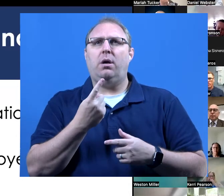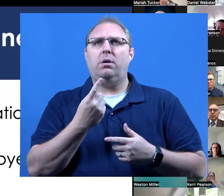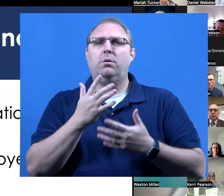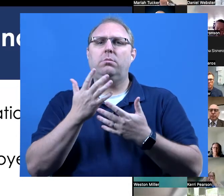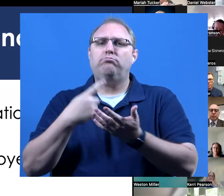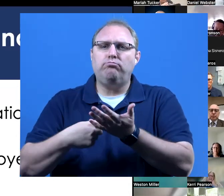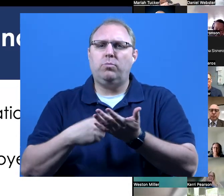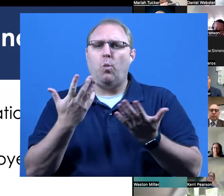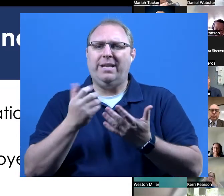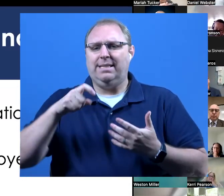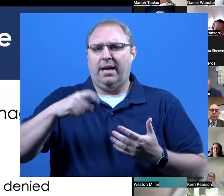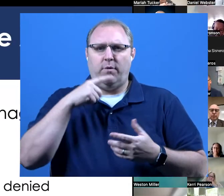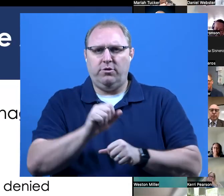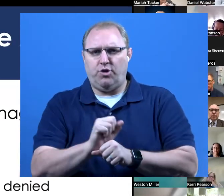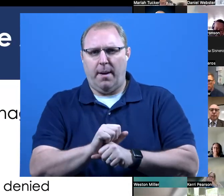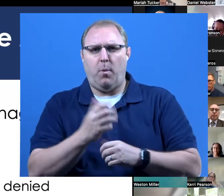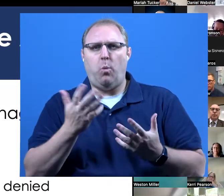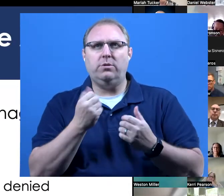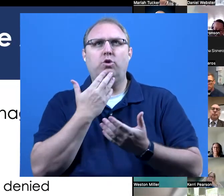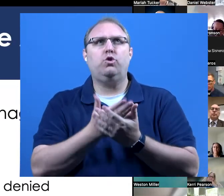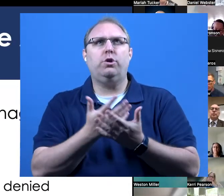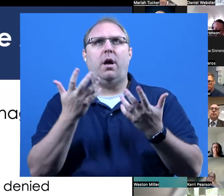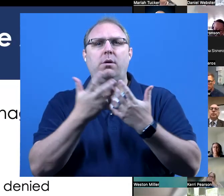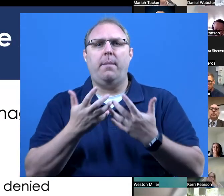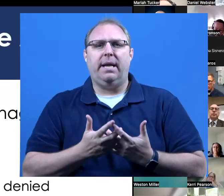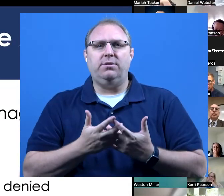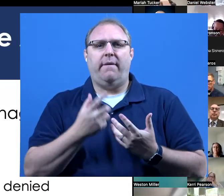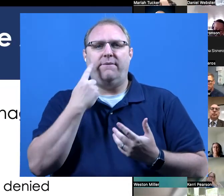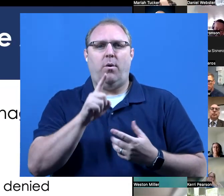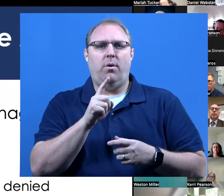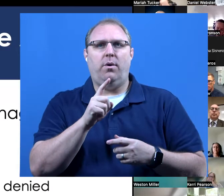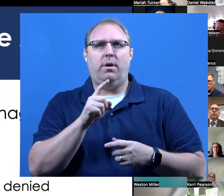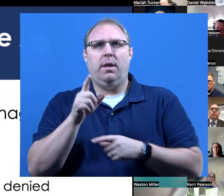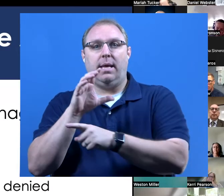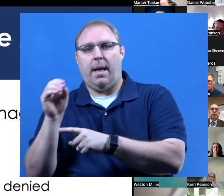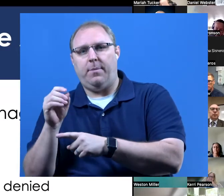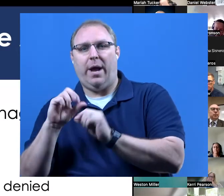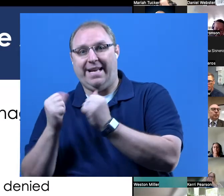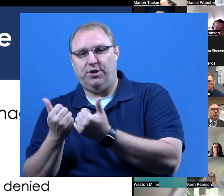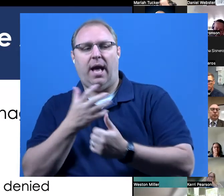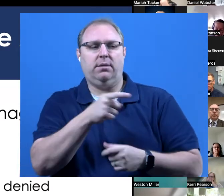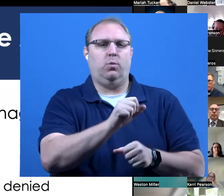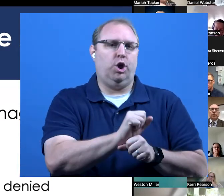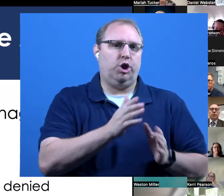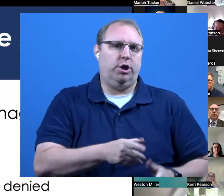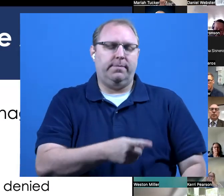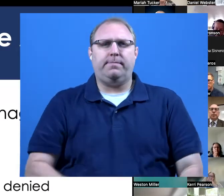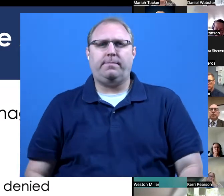for the employee. Let's pause real quick to switch interpreters, please. You got it.